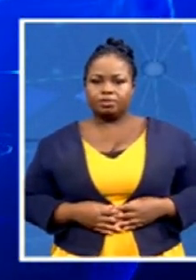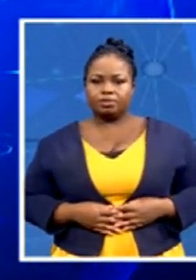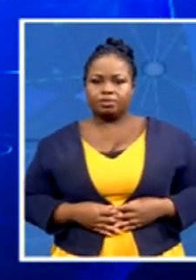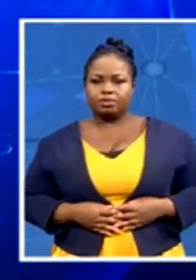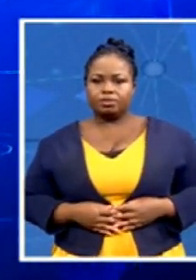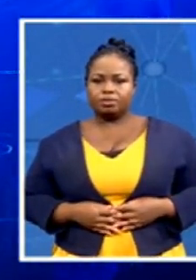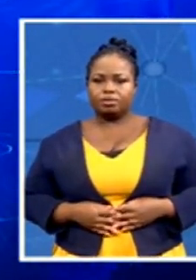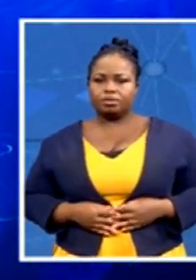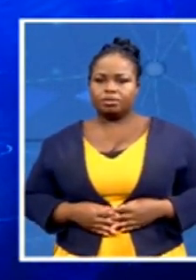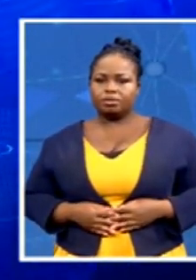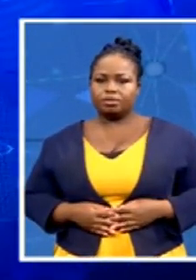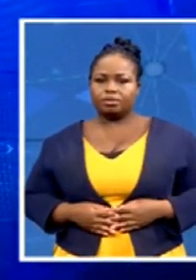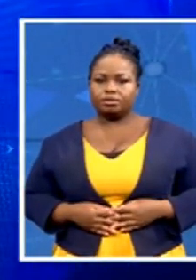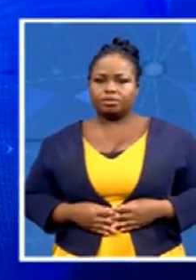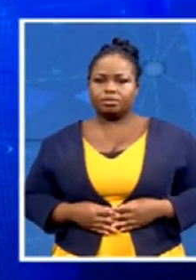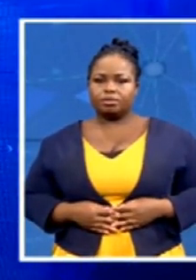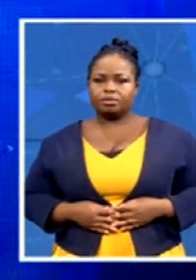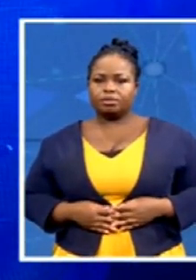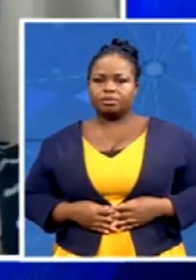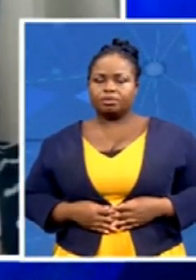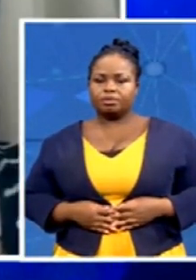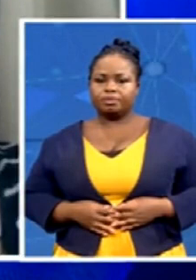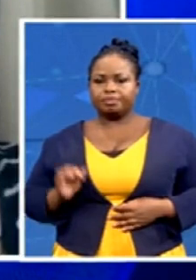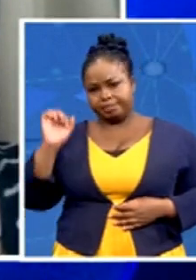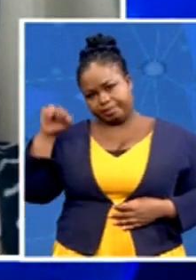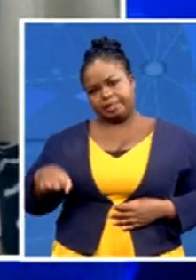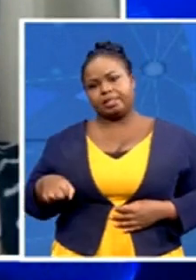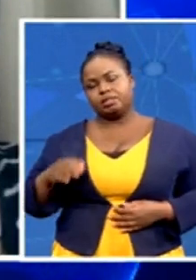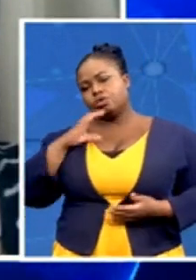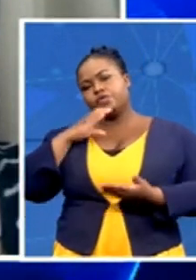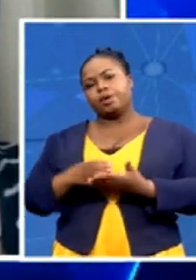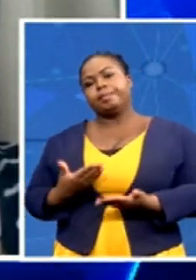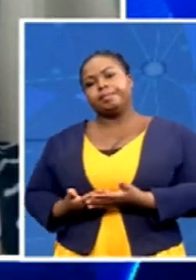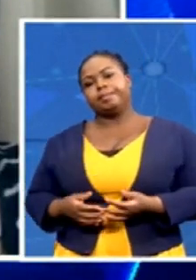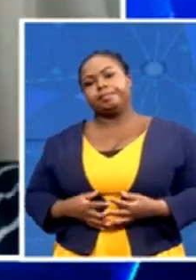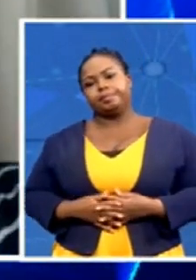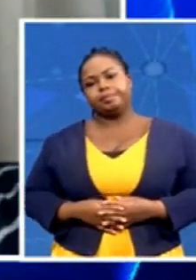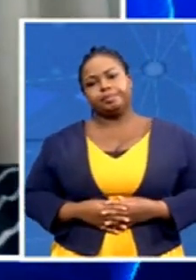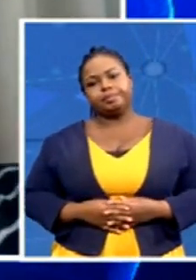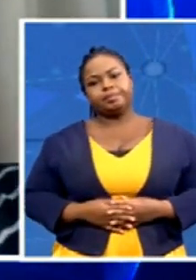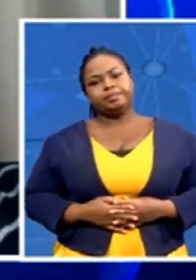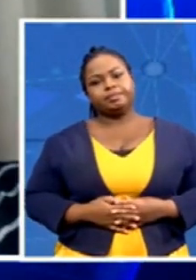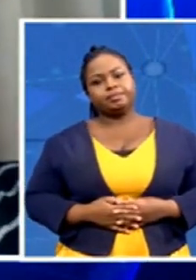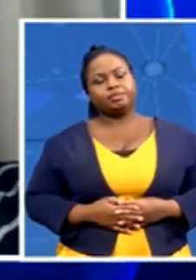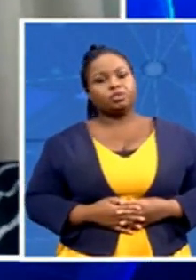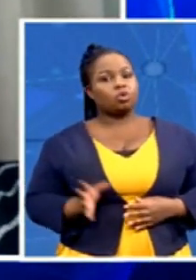Grace? Yes. Okay. That I can confirm. Okay. Are they all from one police station or the different